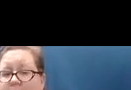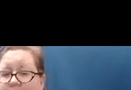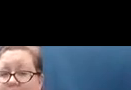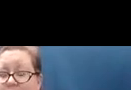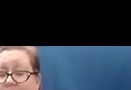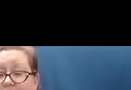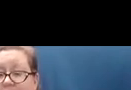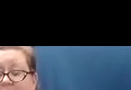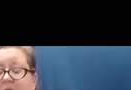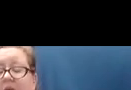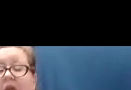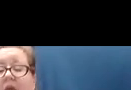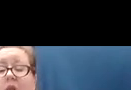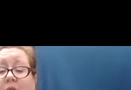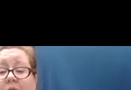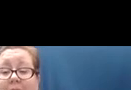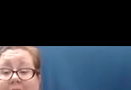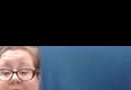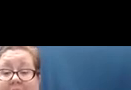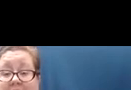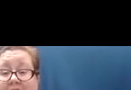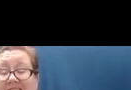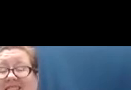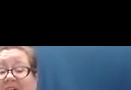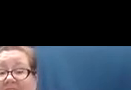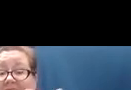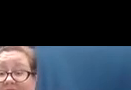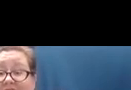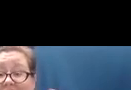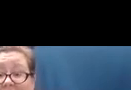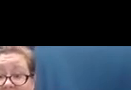live streaming this upfront meeting